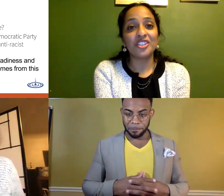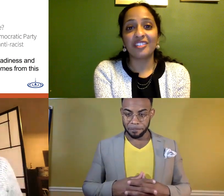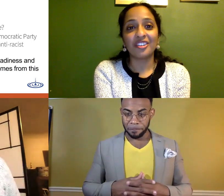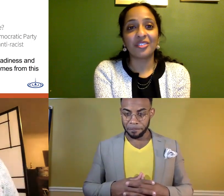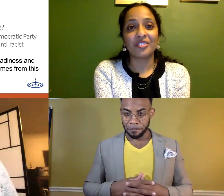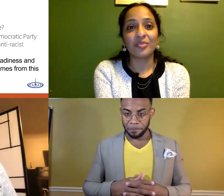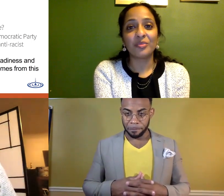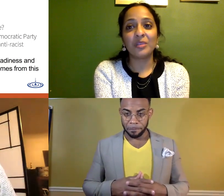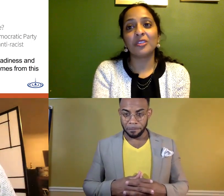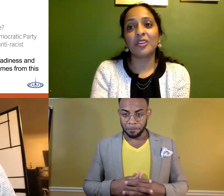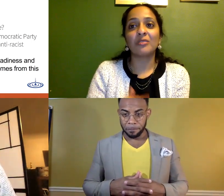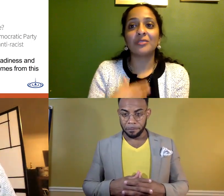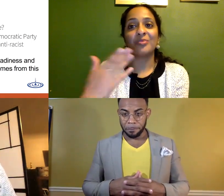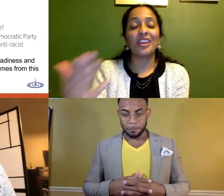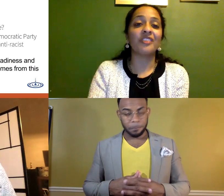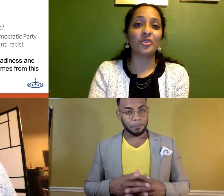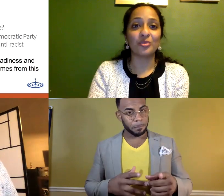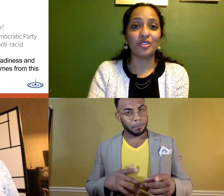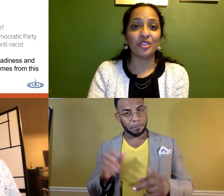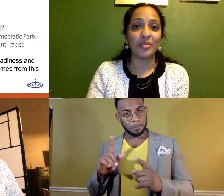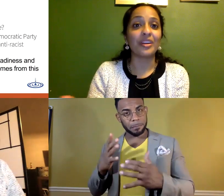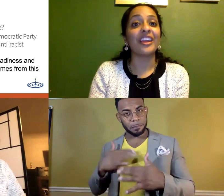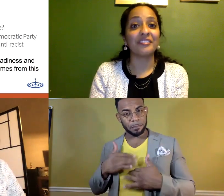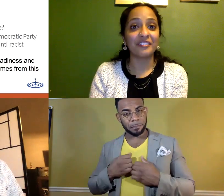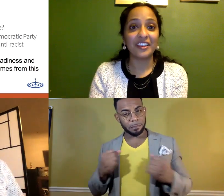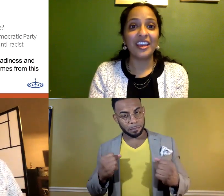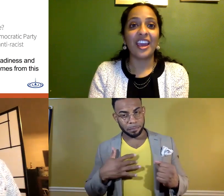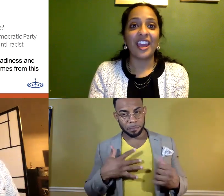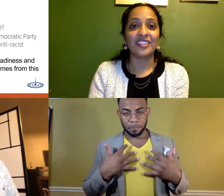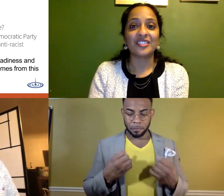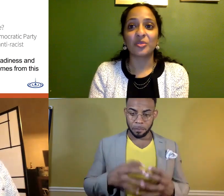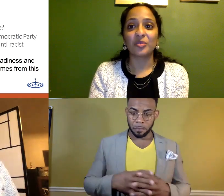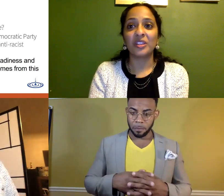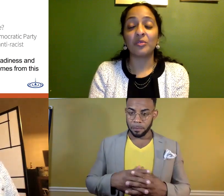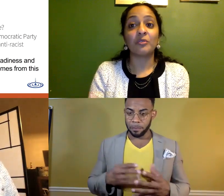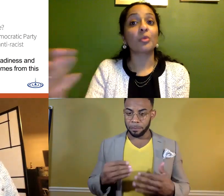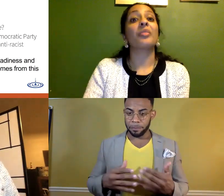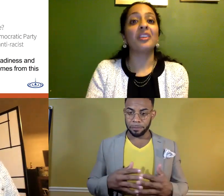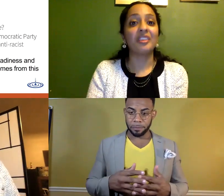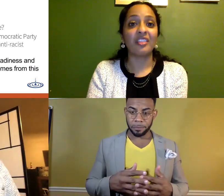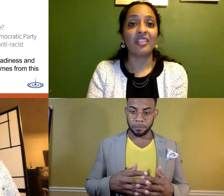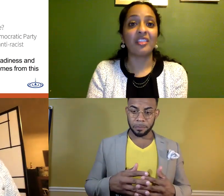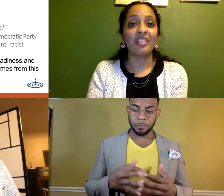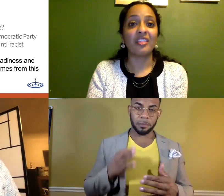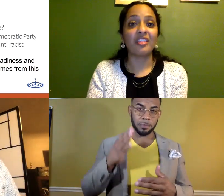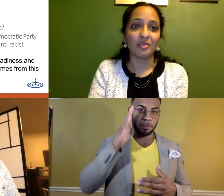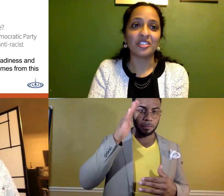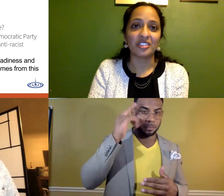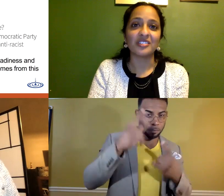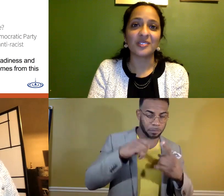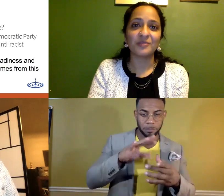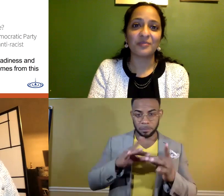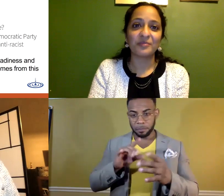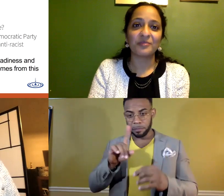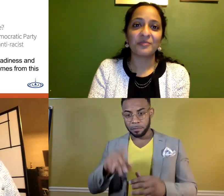I just want to appreciate, people are already being vulnerable and brave. and Yeah. really forward thinking in their comments and their